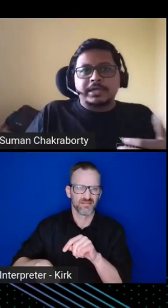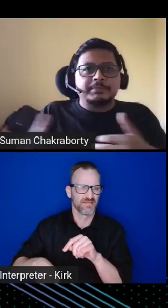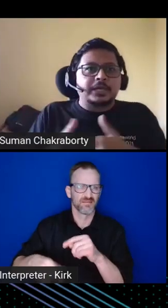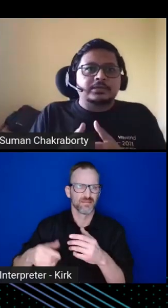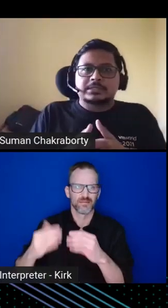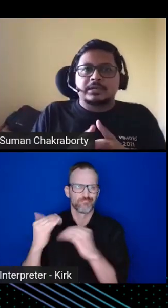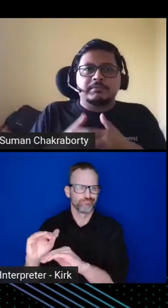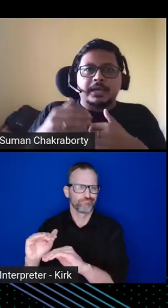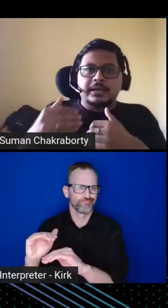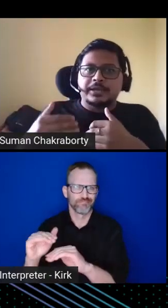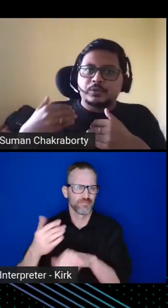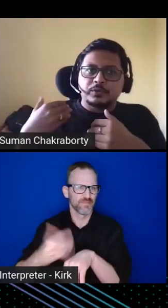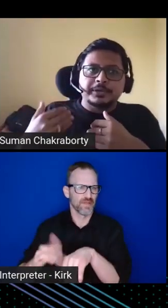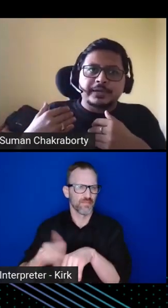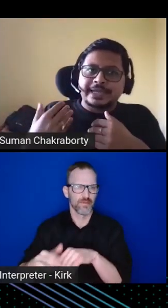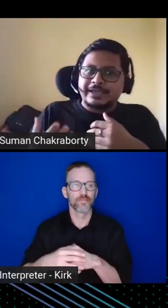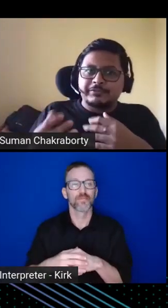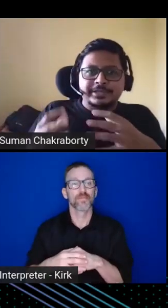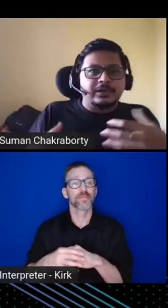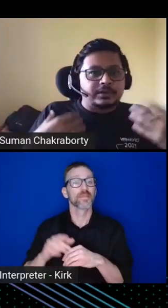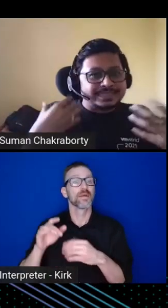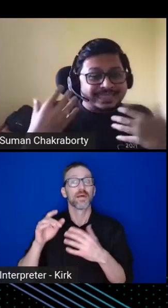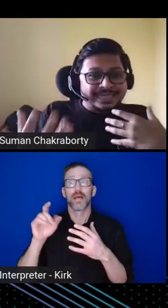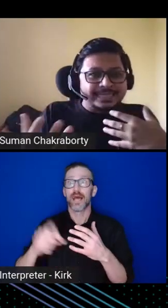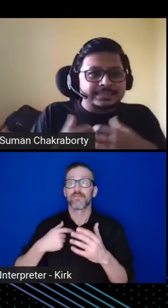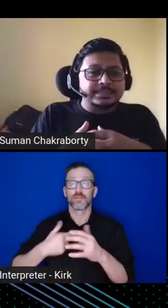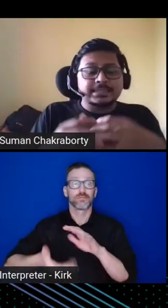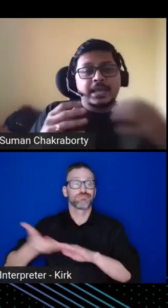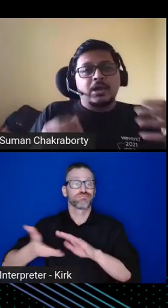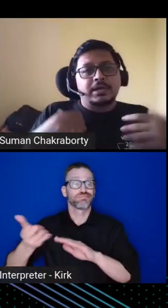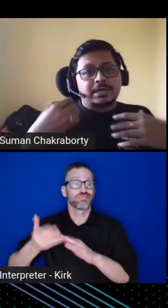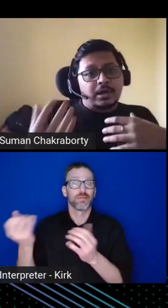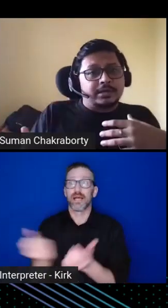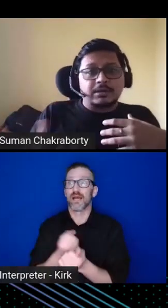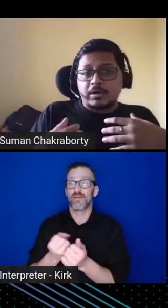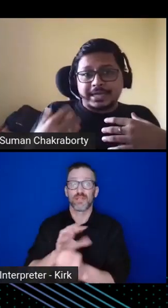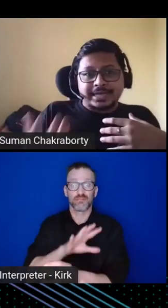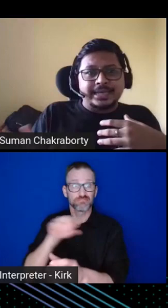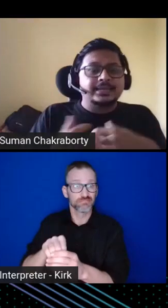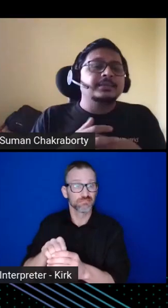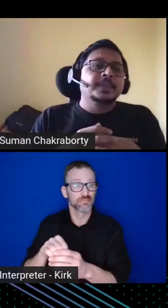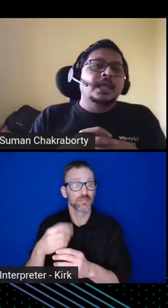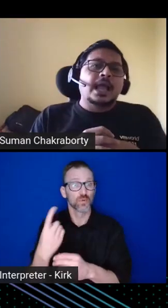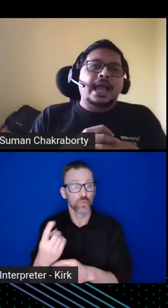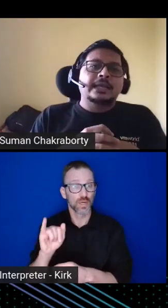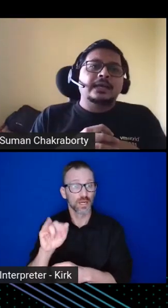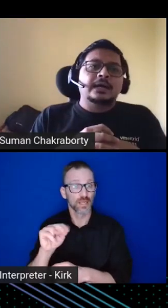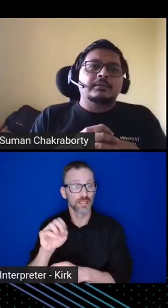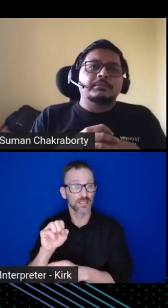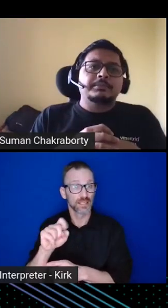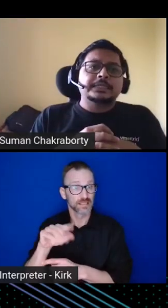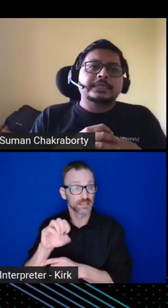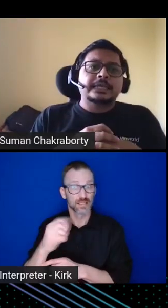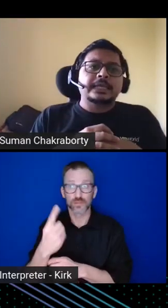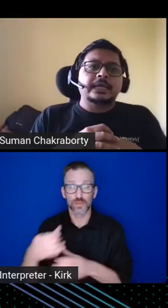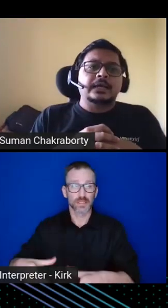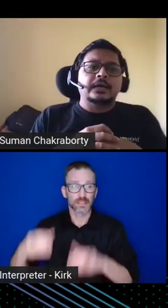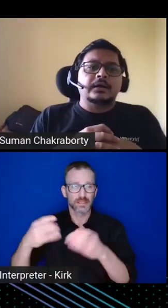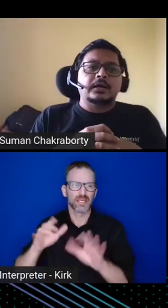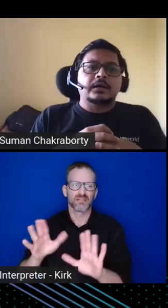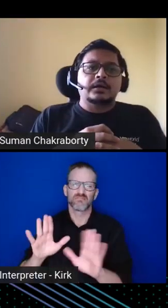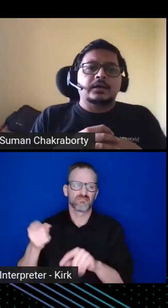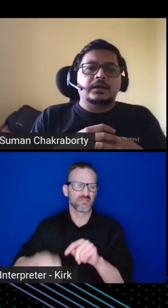environment on it, because you would be running everything on a single instance, on a container. And